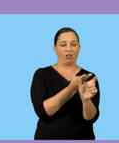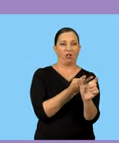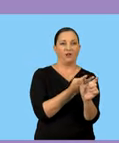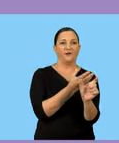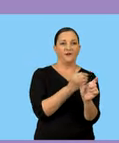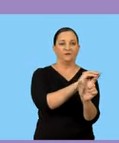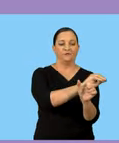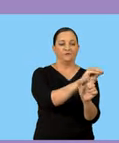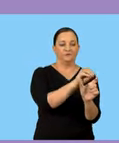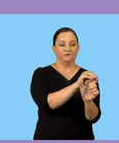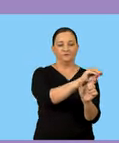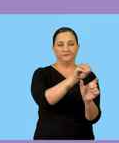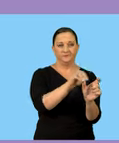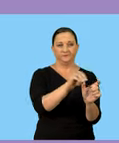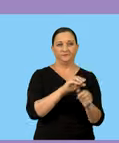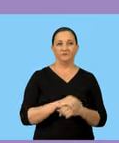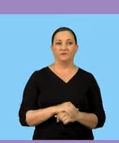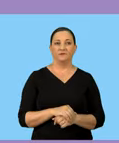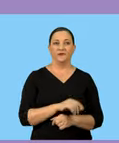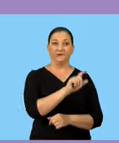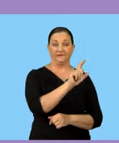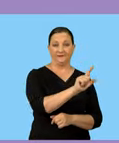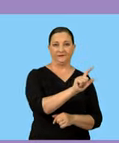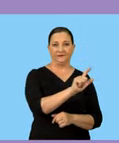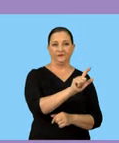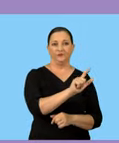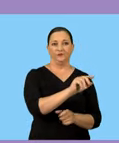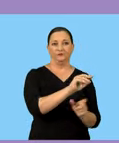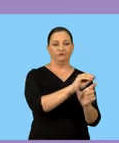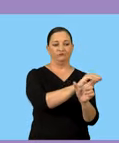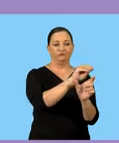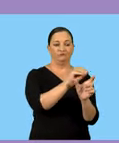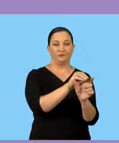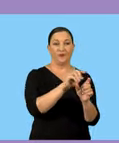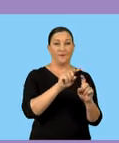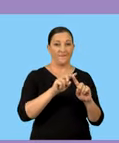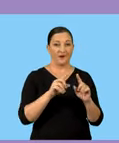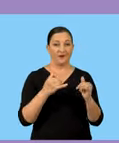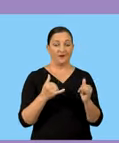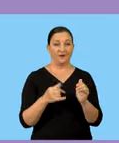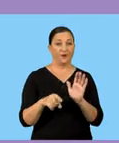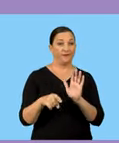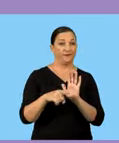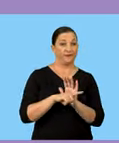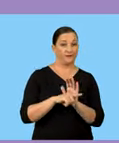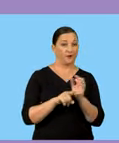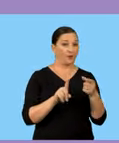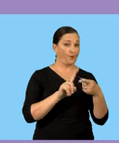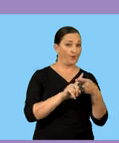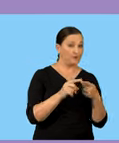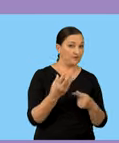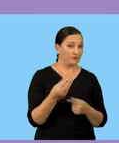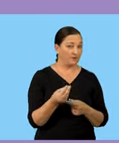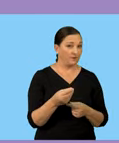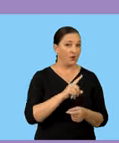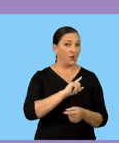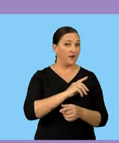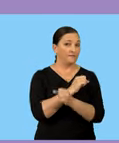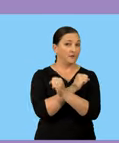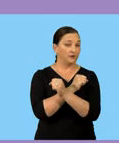by multiplying the 7 with the -7. So be careful there of the positive and the negative numbers when